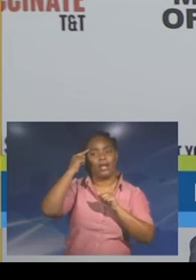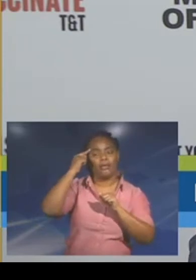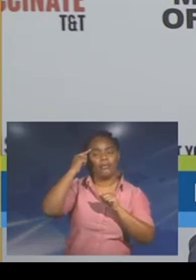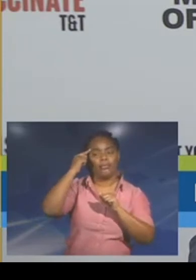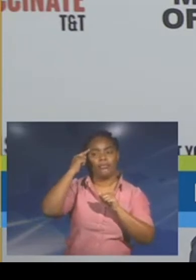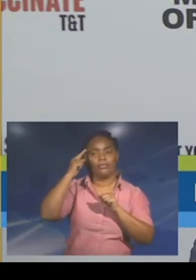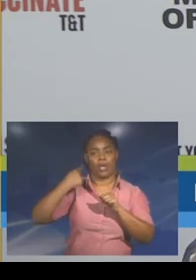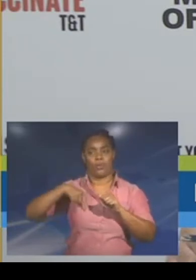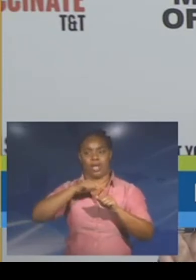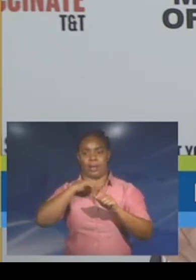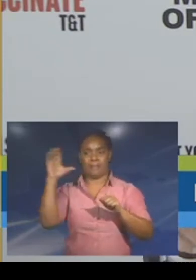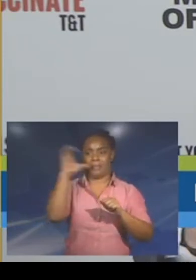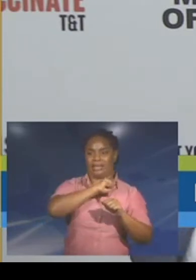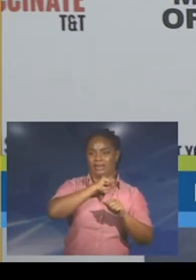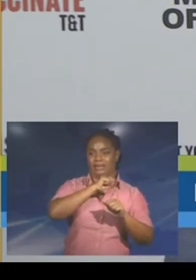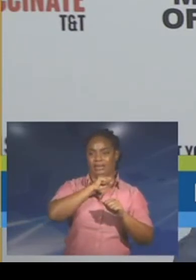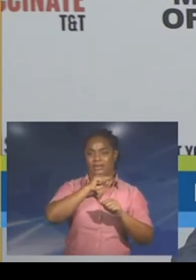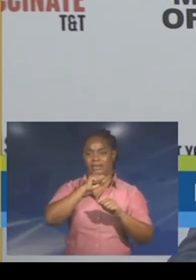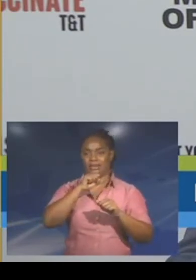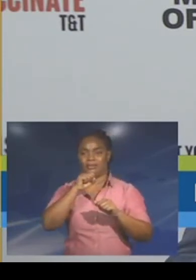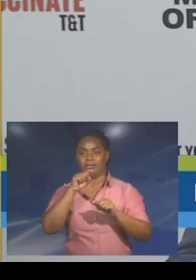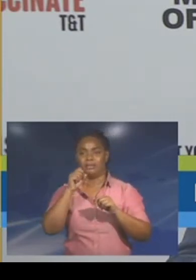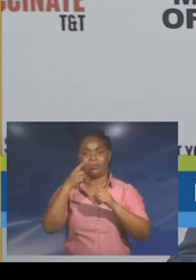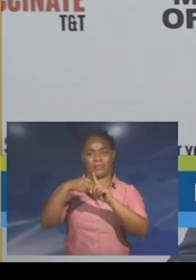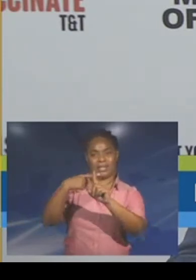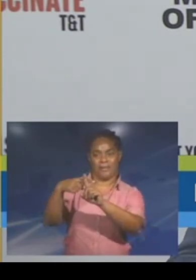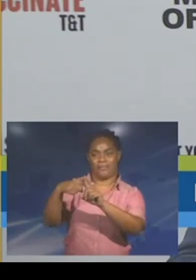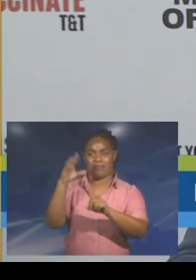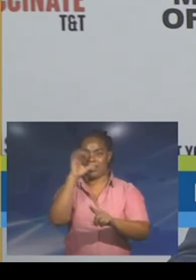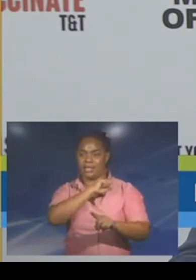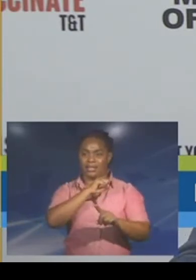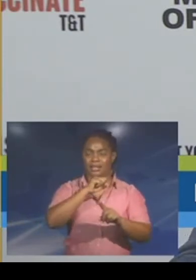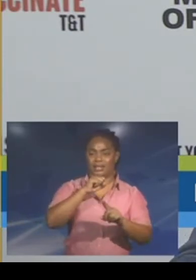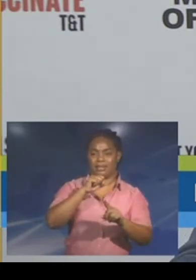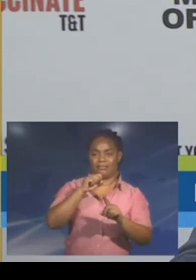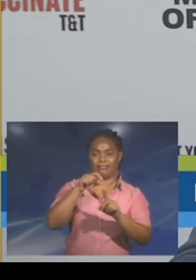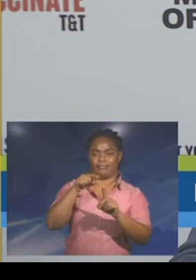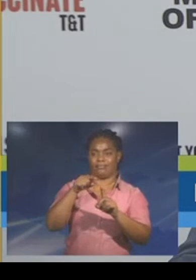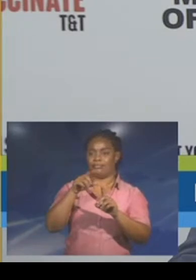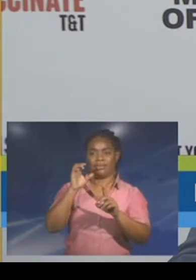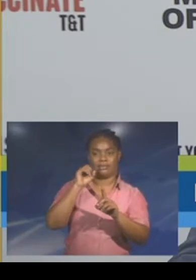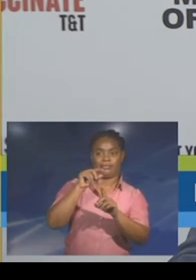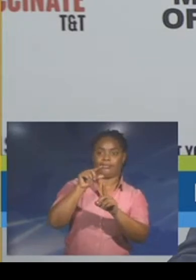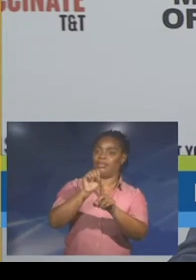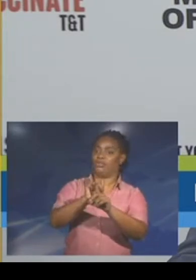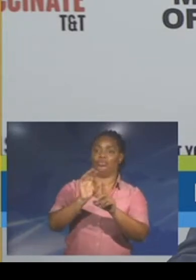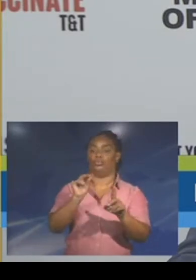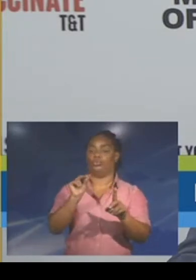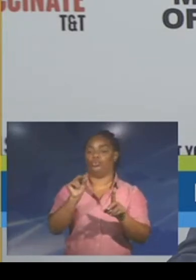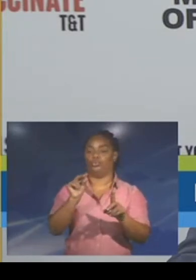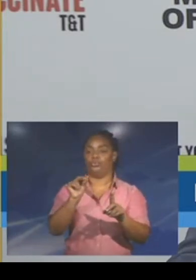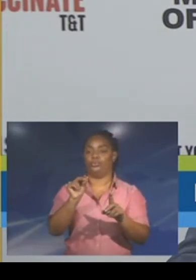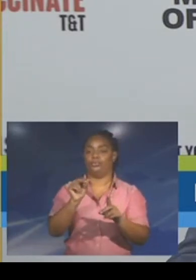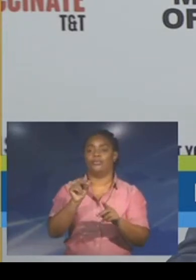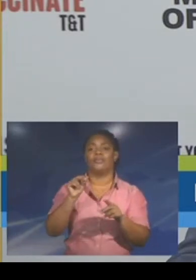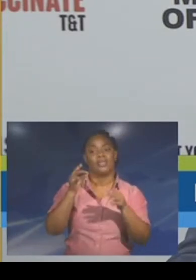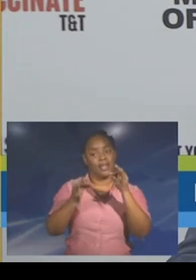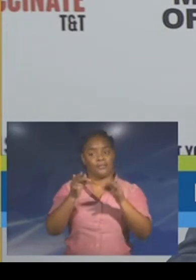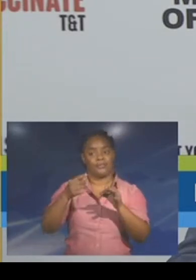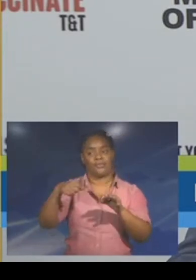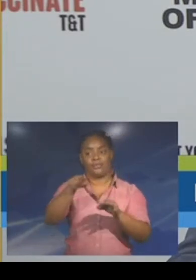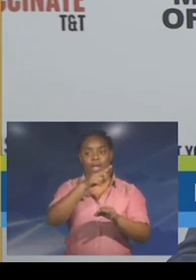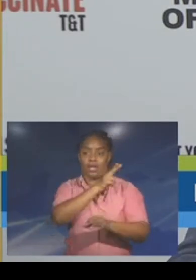cases. Richard, if you recall, once we started vaccinating and once Omicron became the